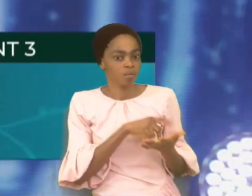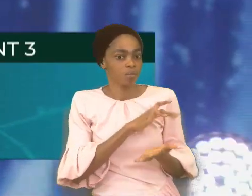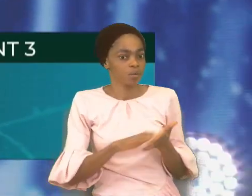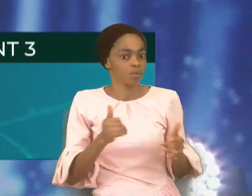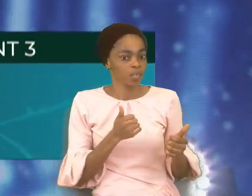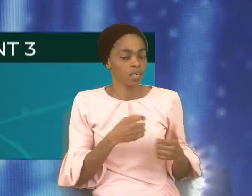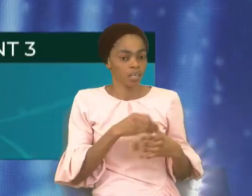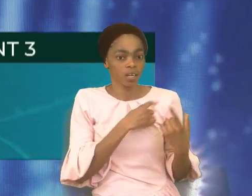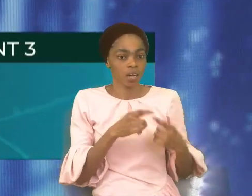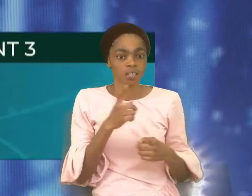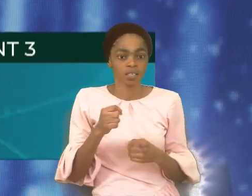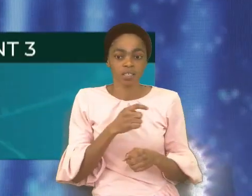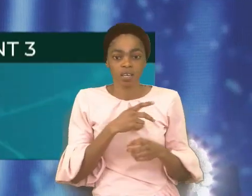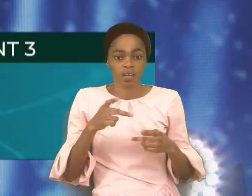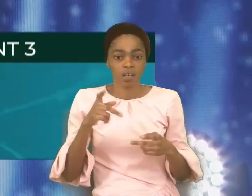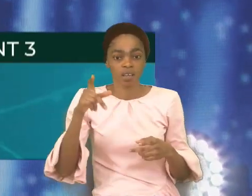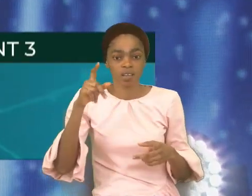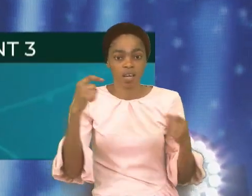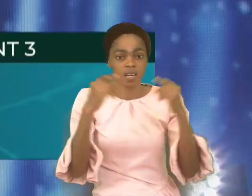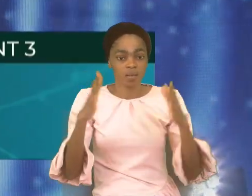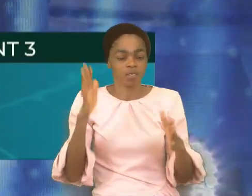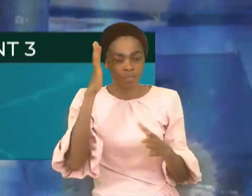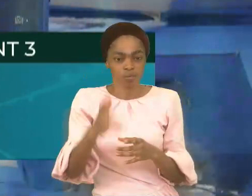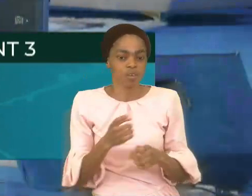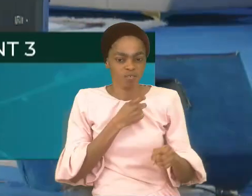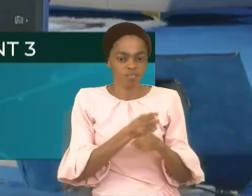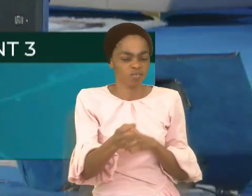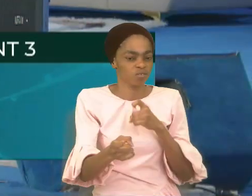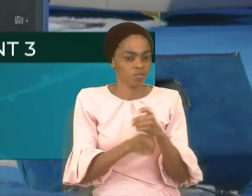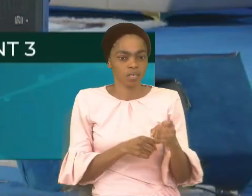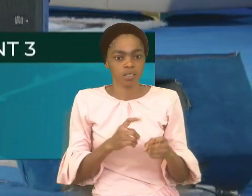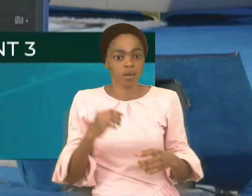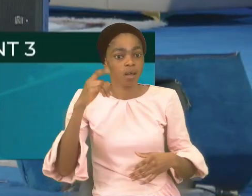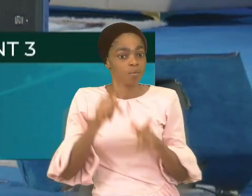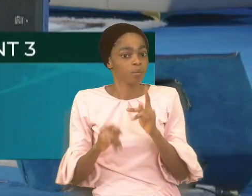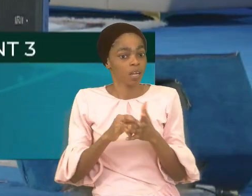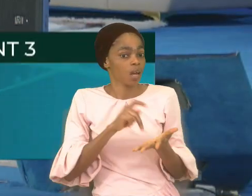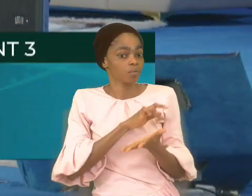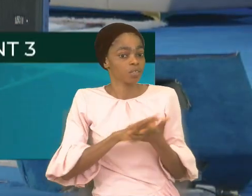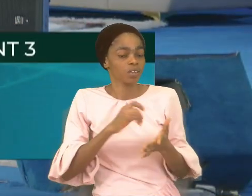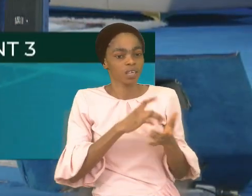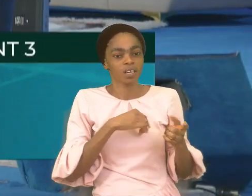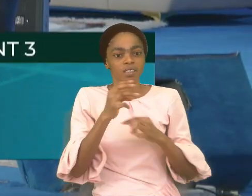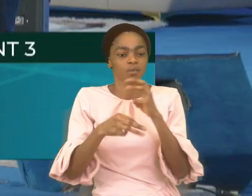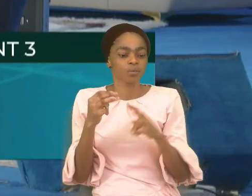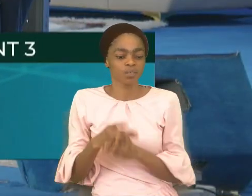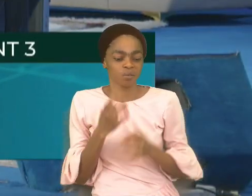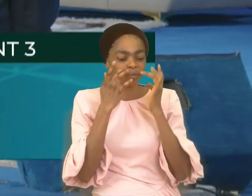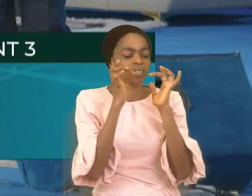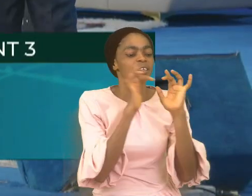will ridicule them. Pure, pure. Holy, holy. Pastor,